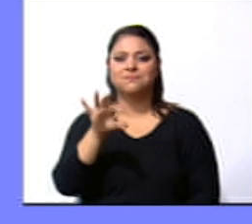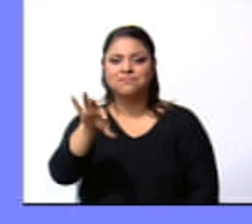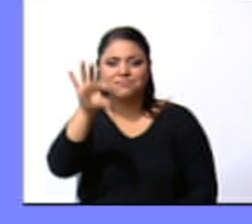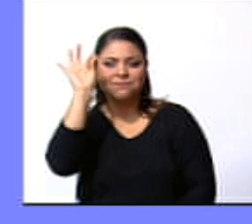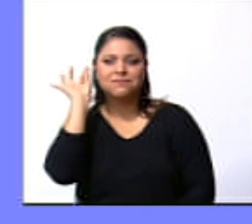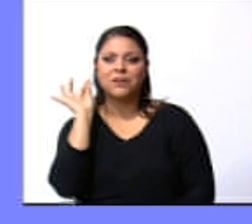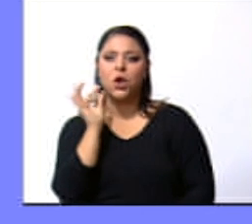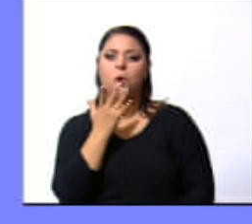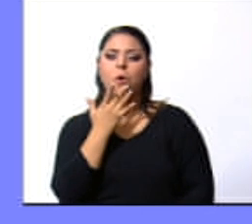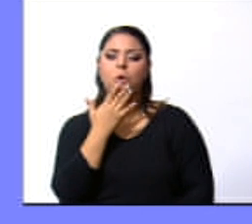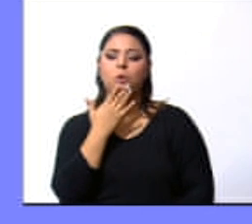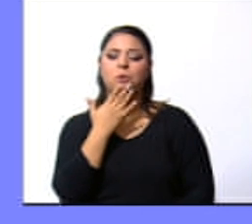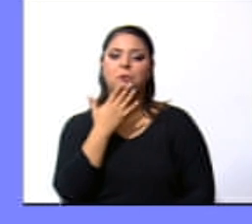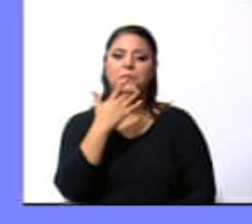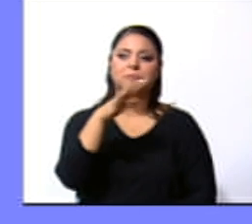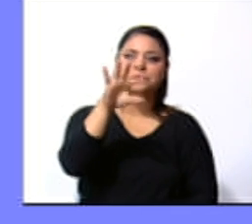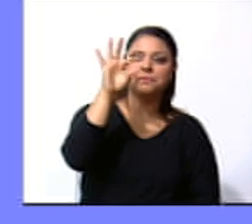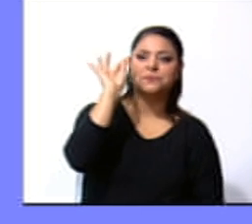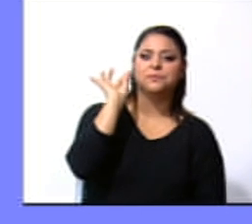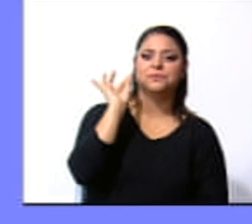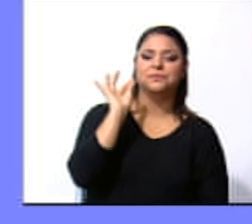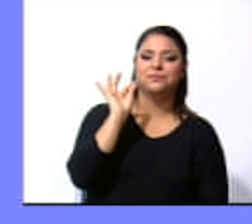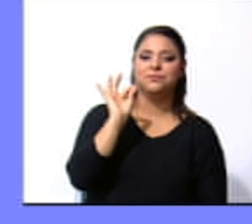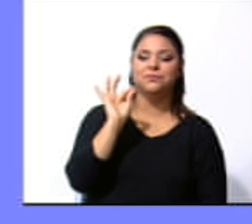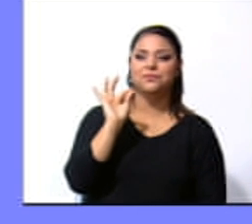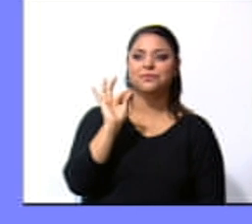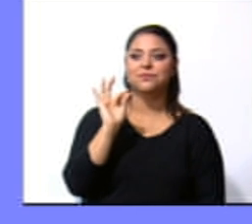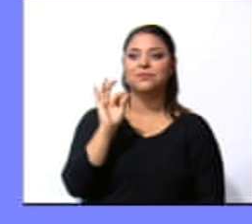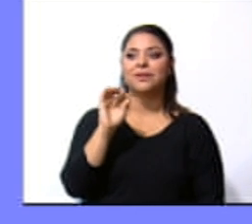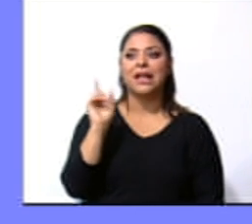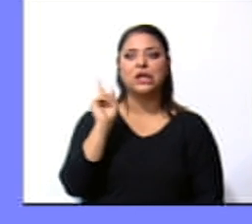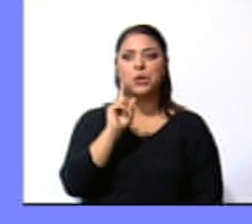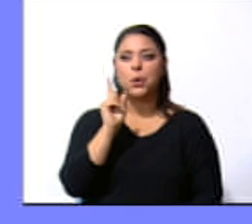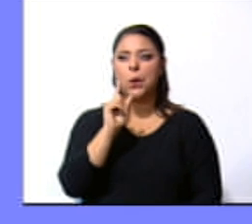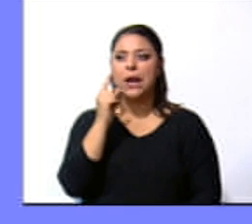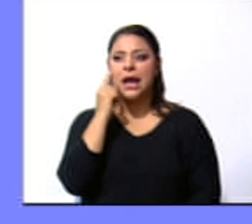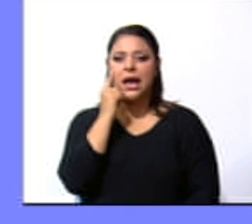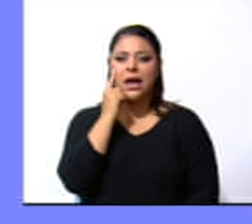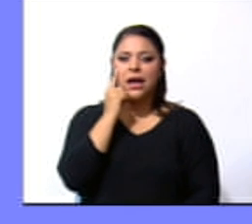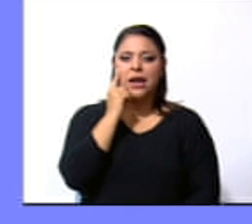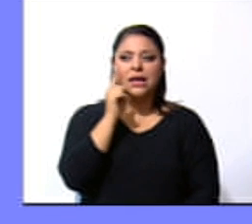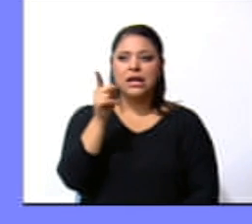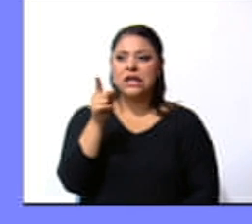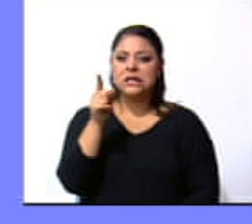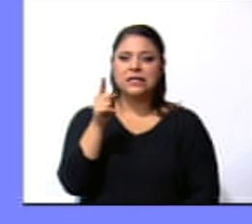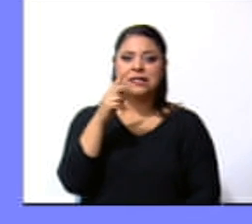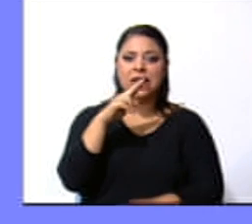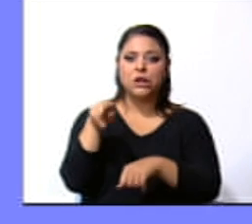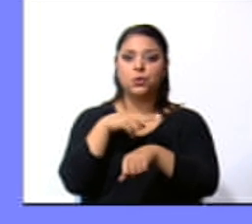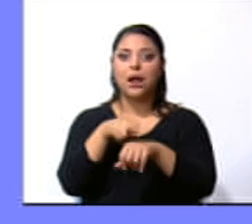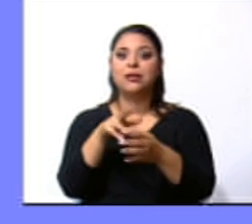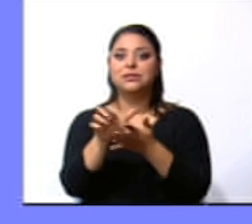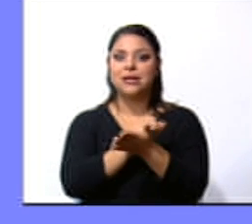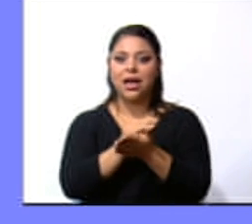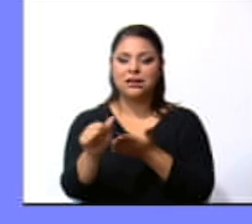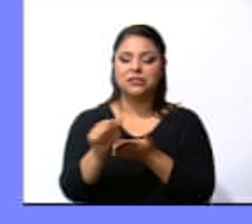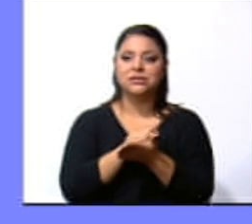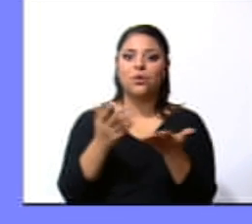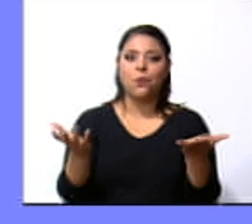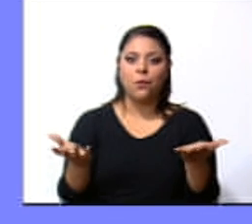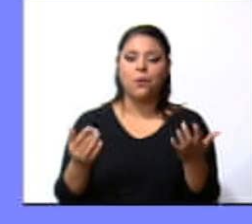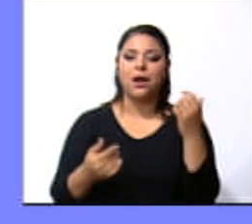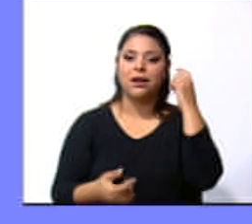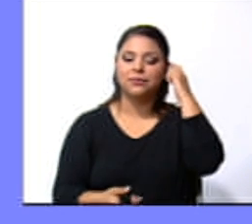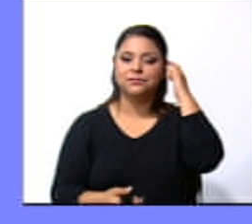this color. This one. I know this natural disaster. Okay.